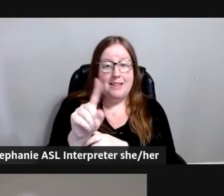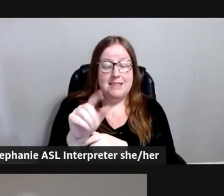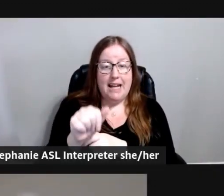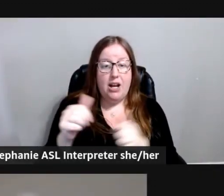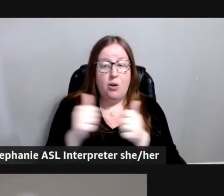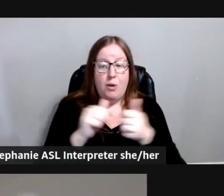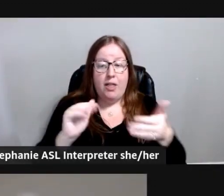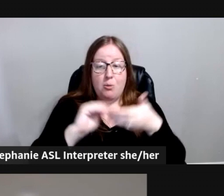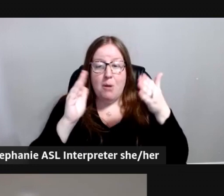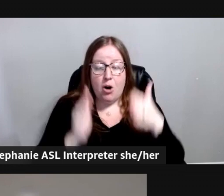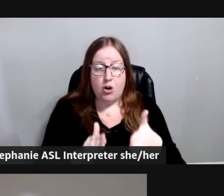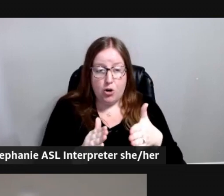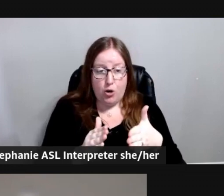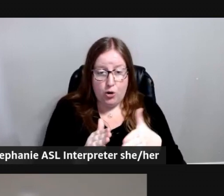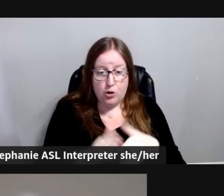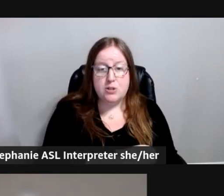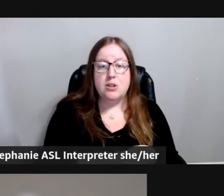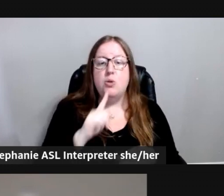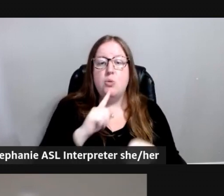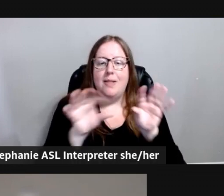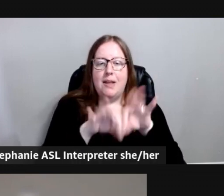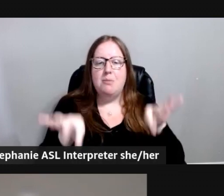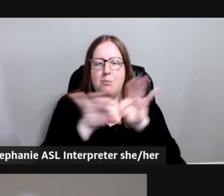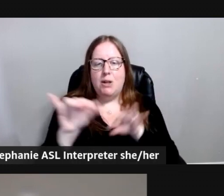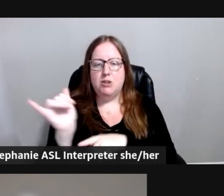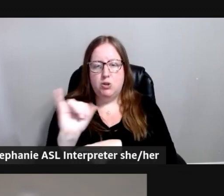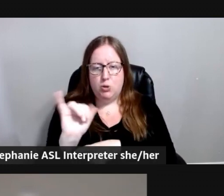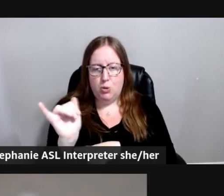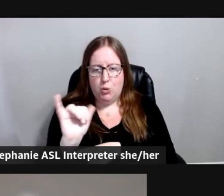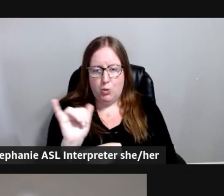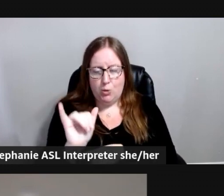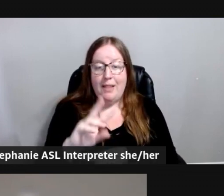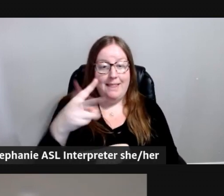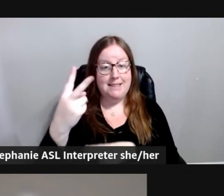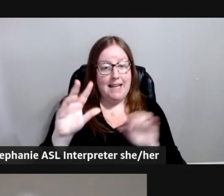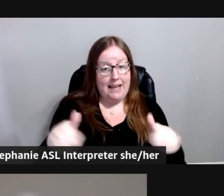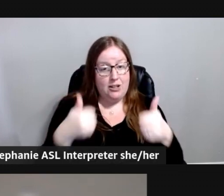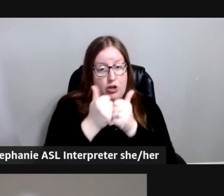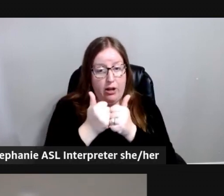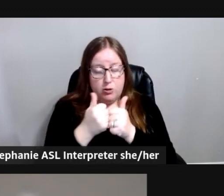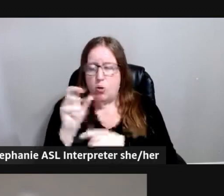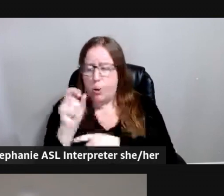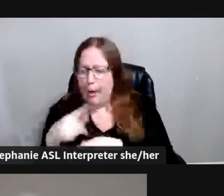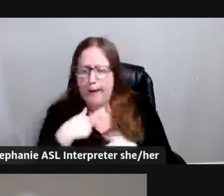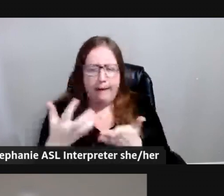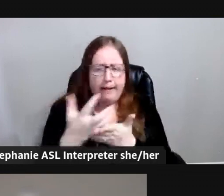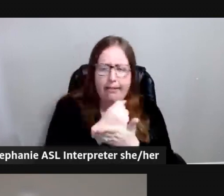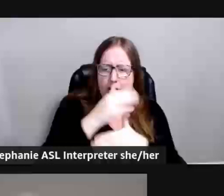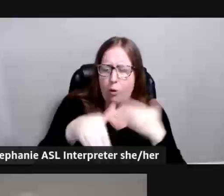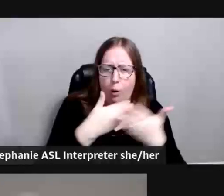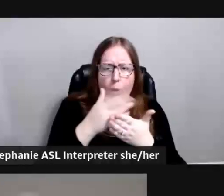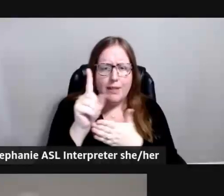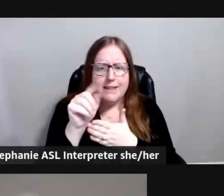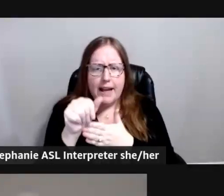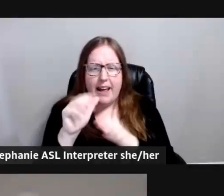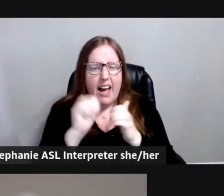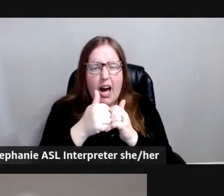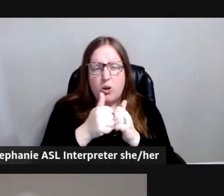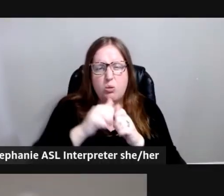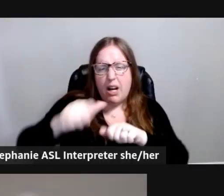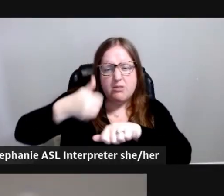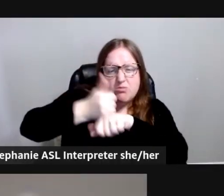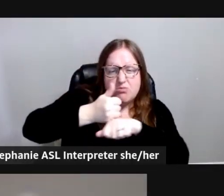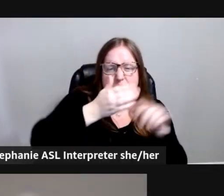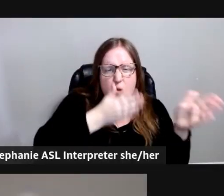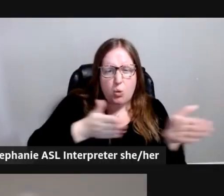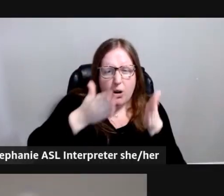use is important as well. And the second challenge is like, okay, all right, so I collect all this data. How do I really organize this data so that I